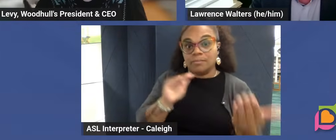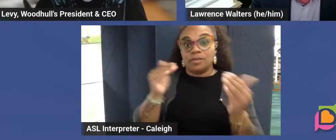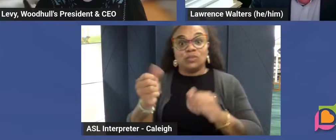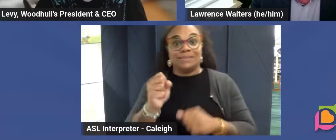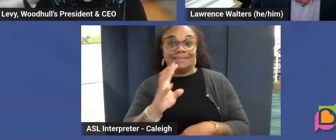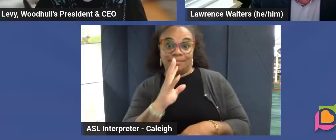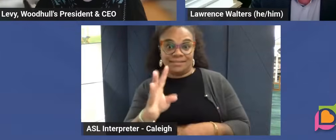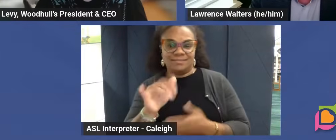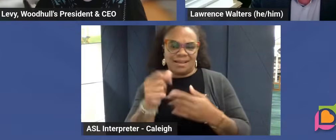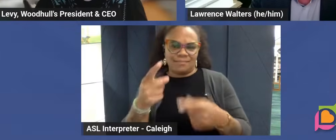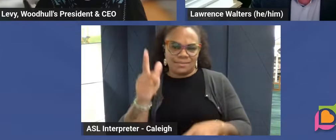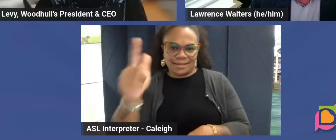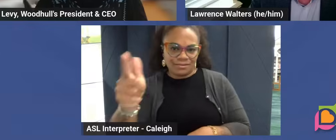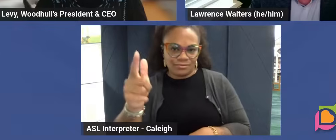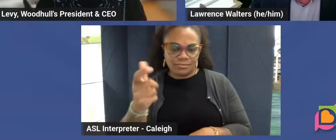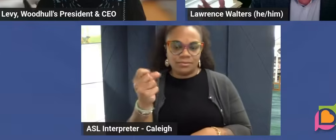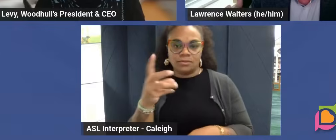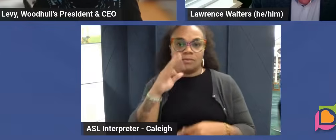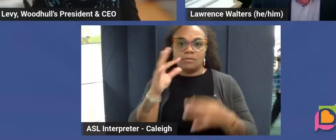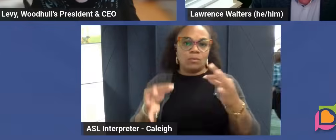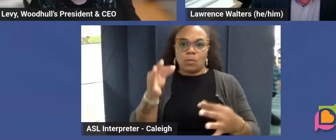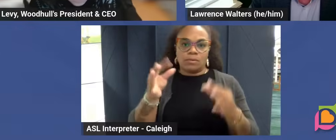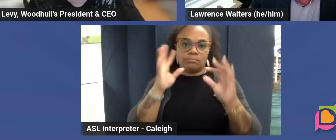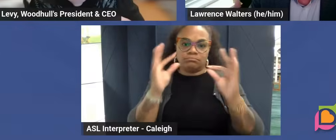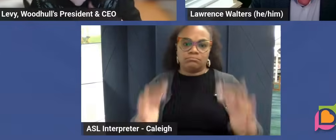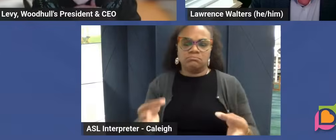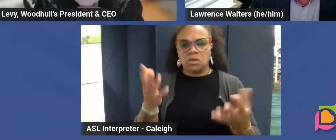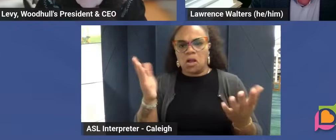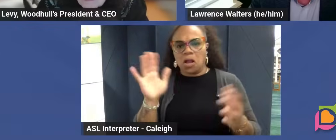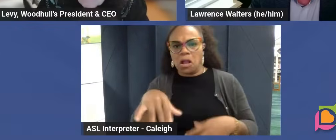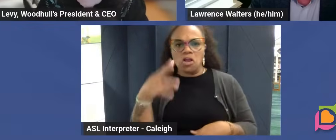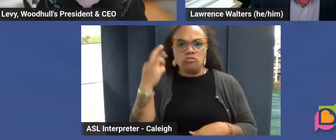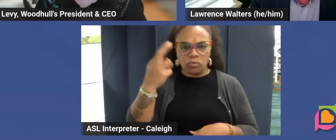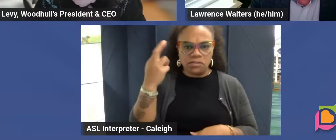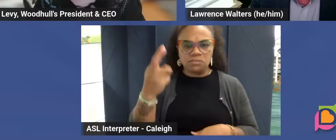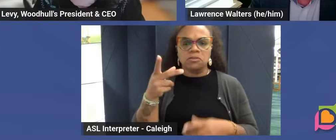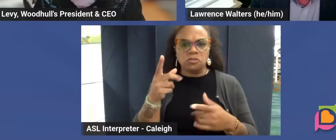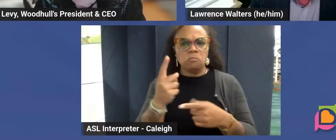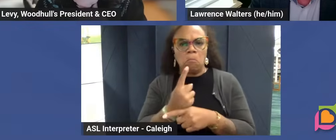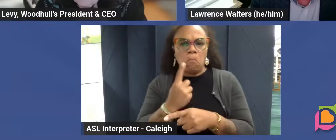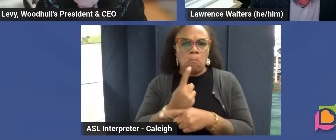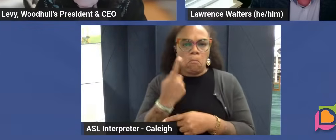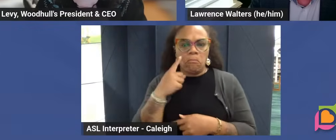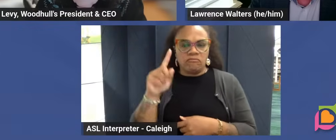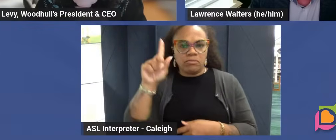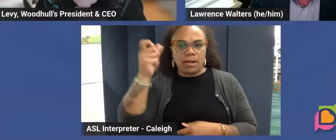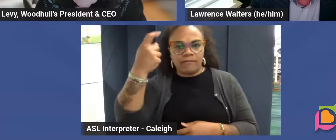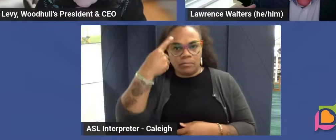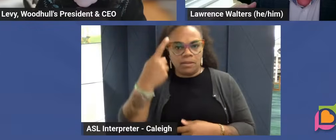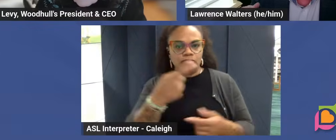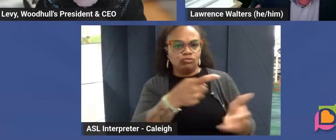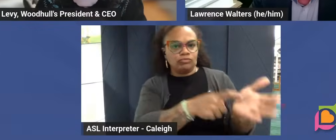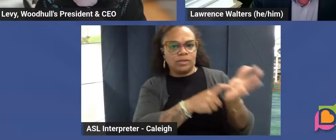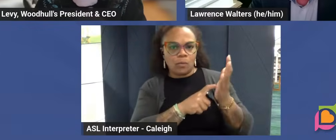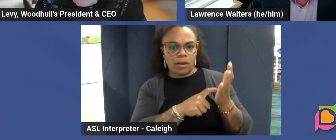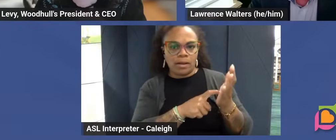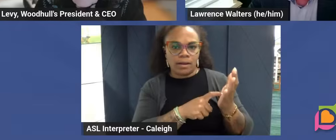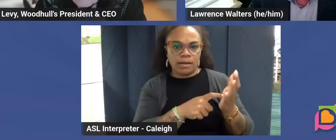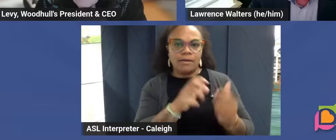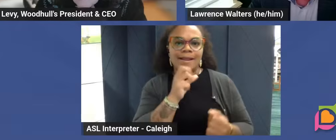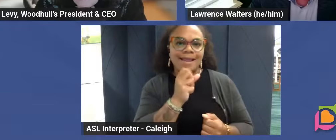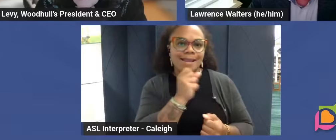comes later. So the court said, well, it's reasonable and it's rational for the government to require this